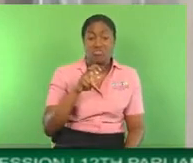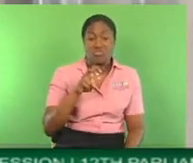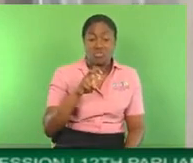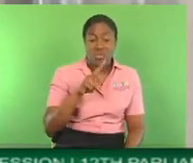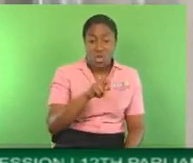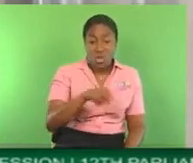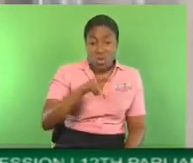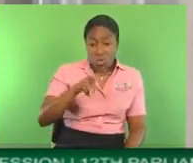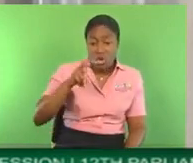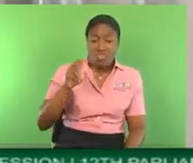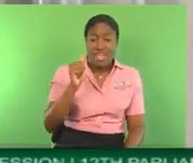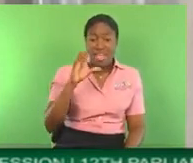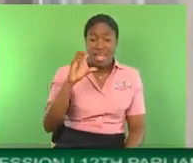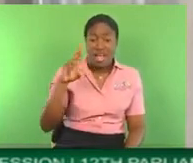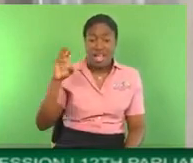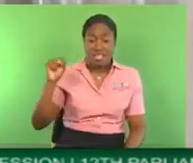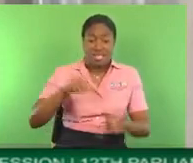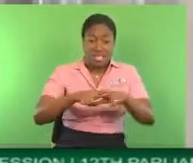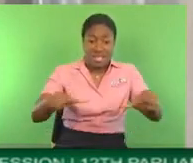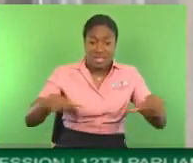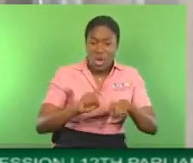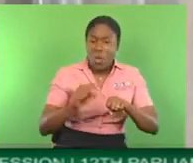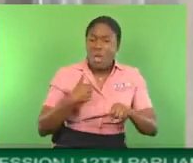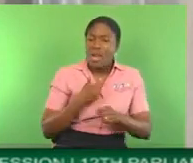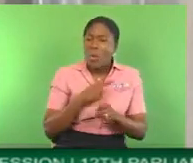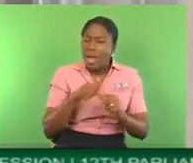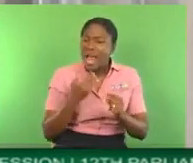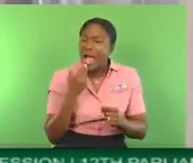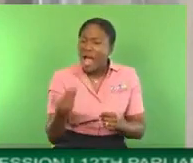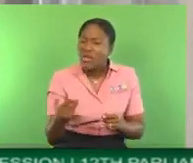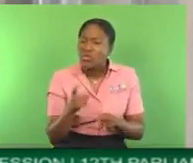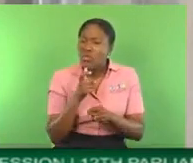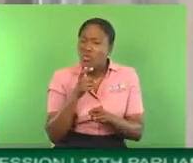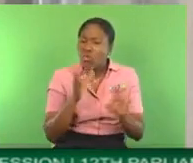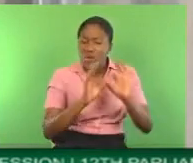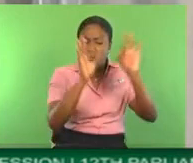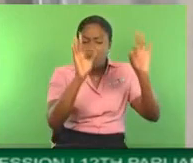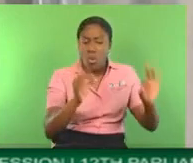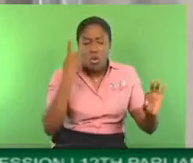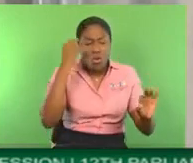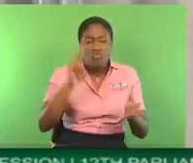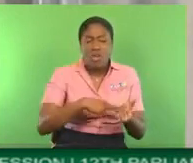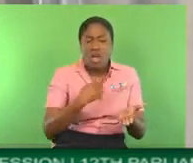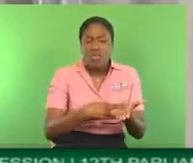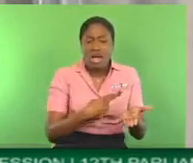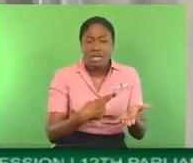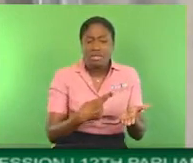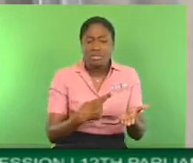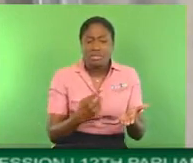is, when I asked the farmer, who is processing the rice, all that